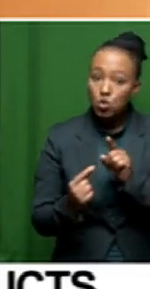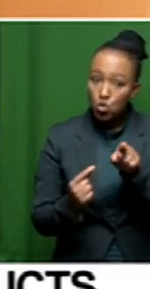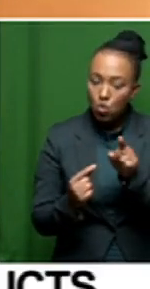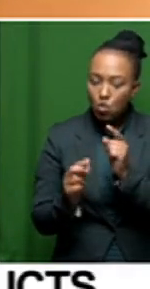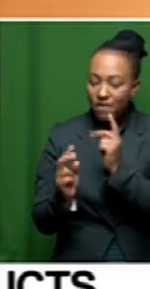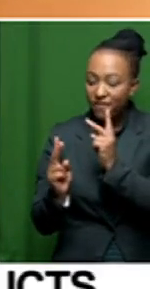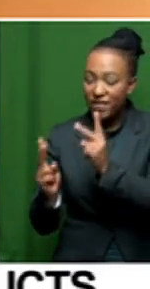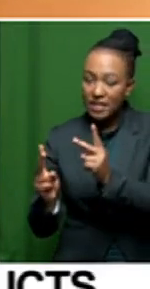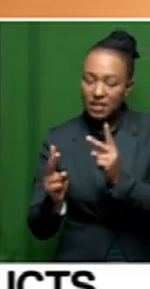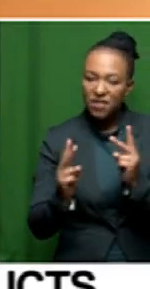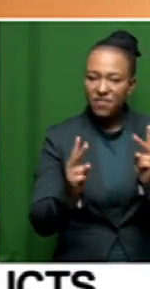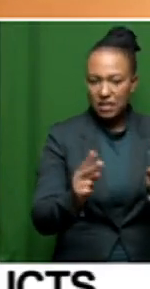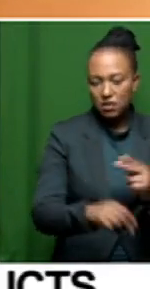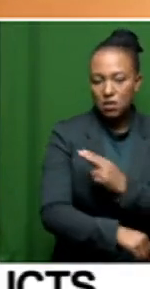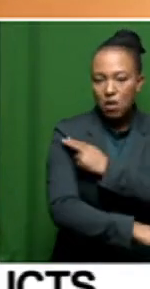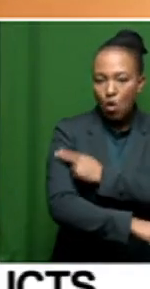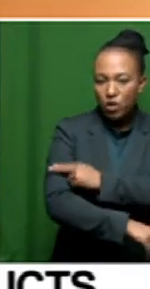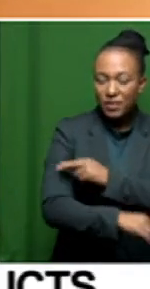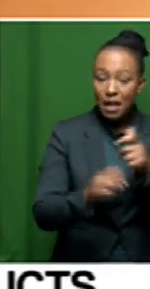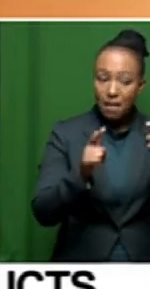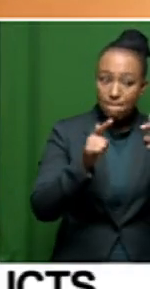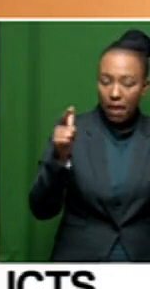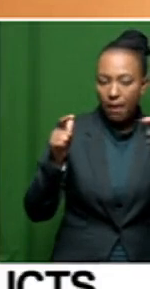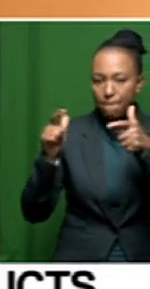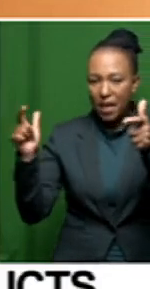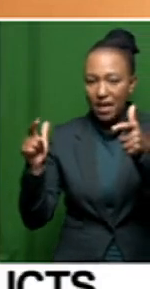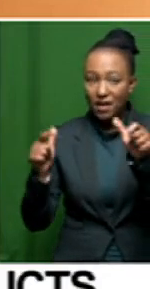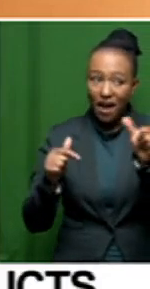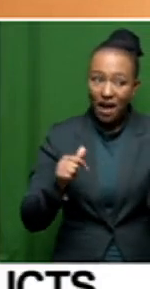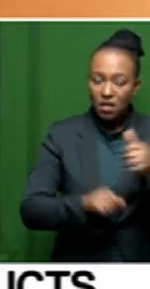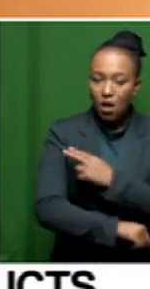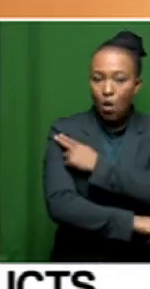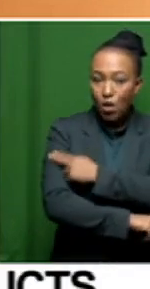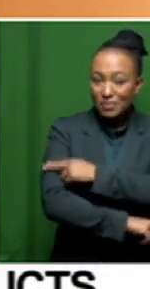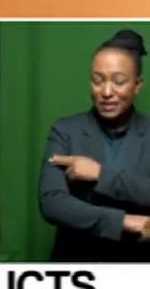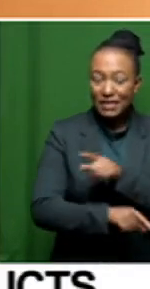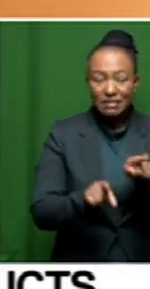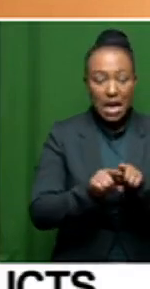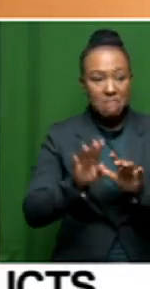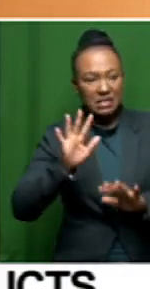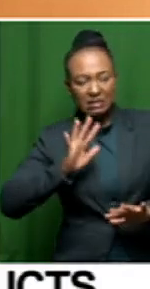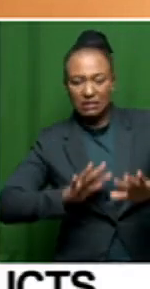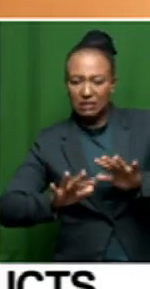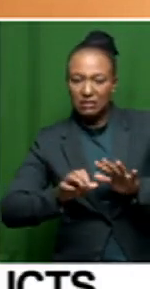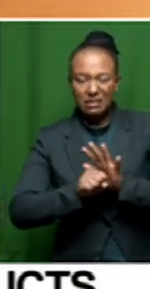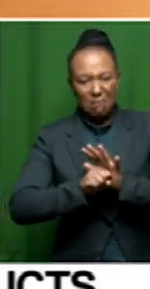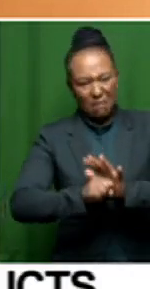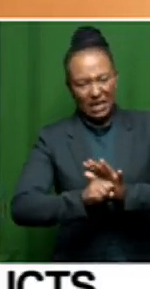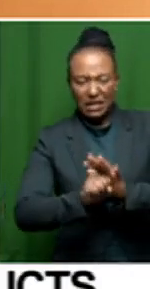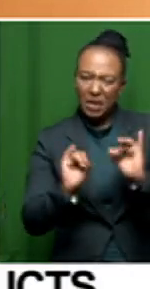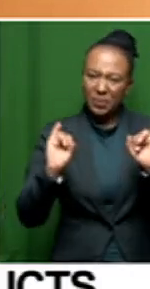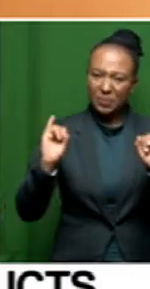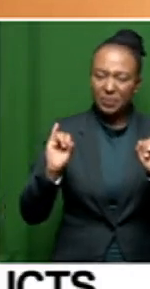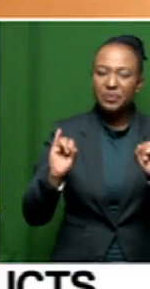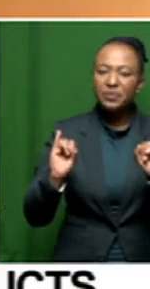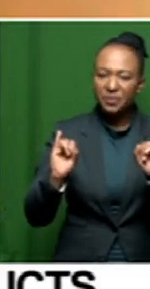biggest hospitals. I can tell you some of the other hospitals in the province are equally buckling under pressure. There's a